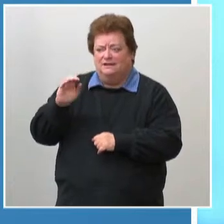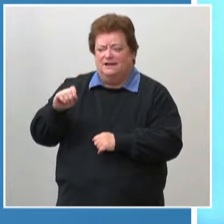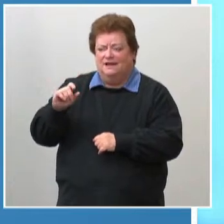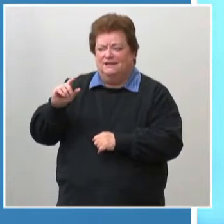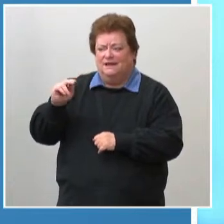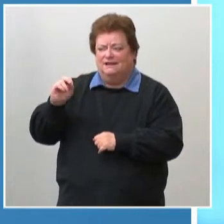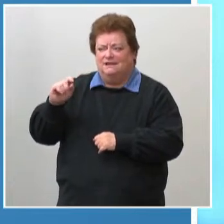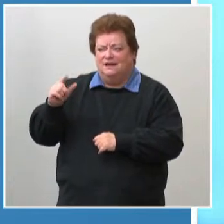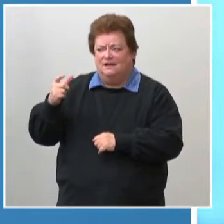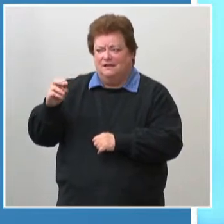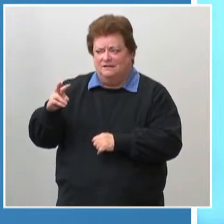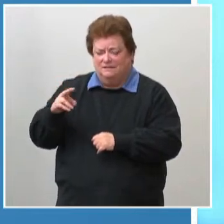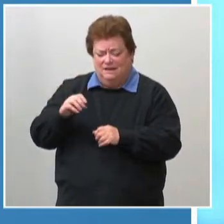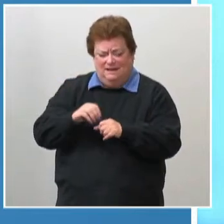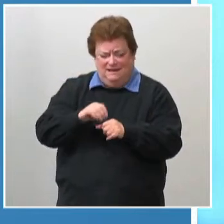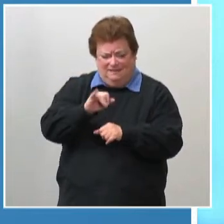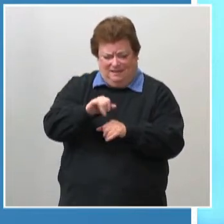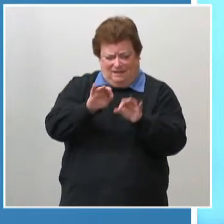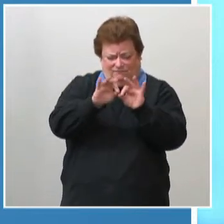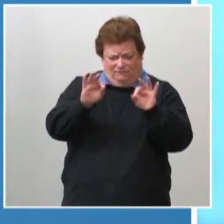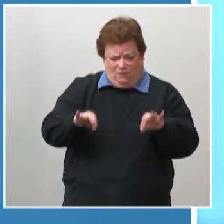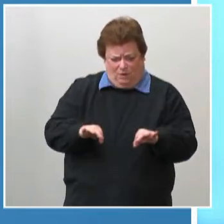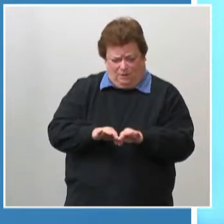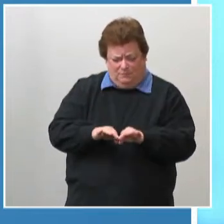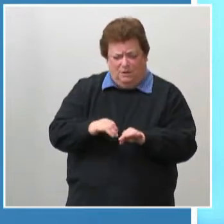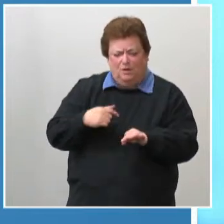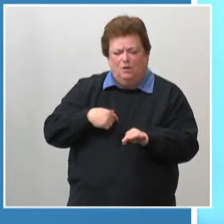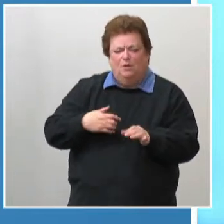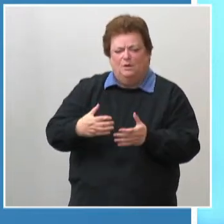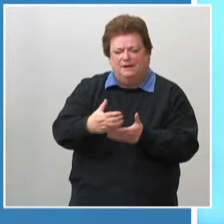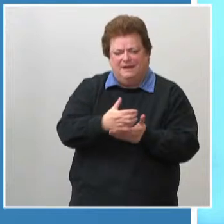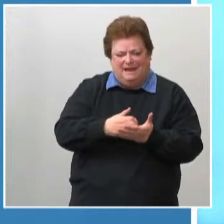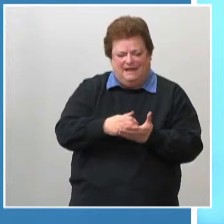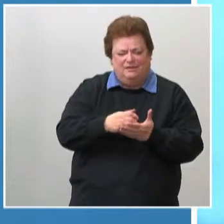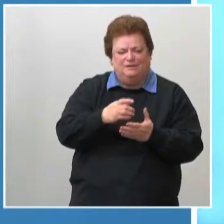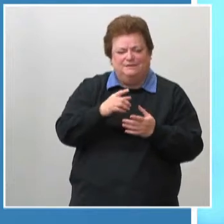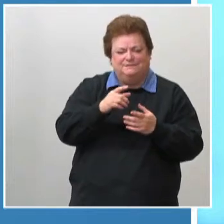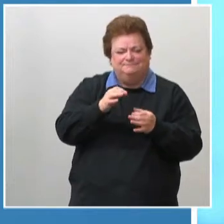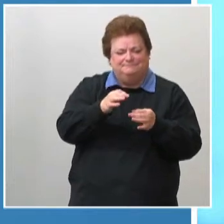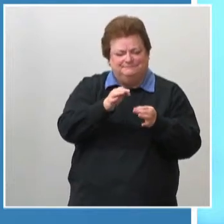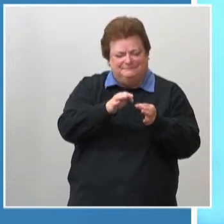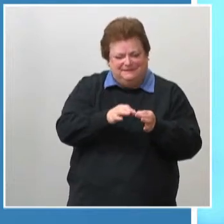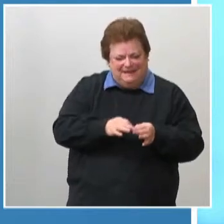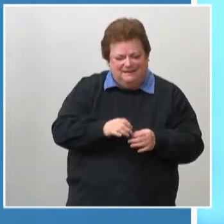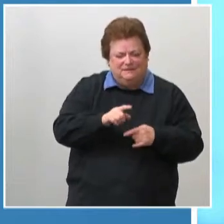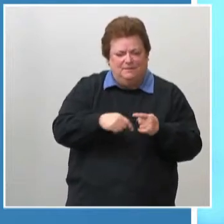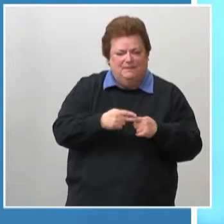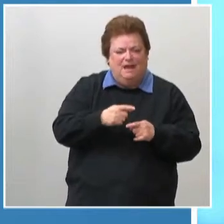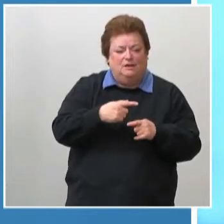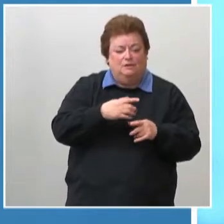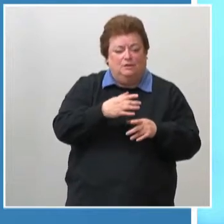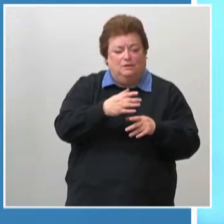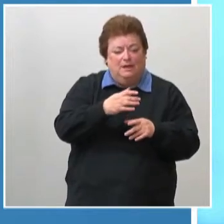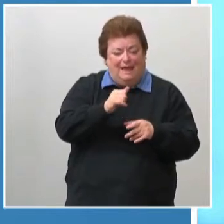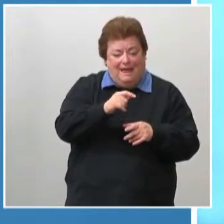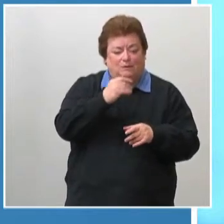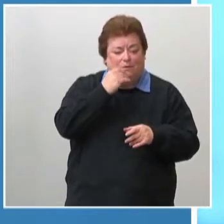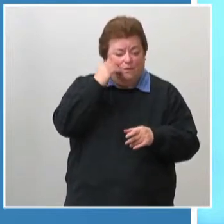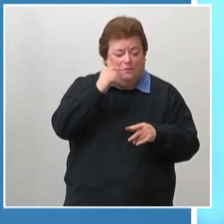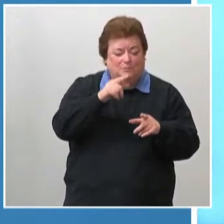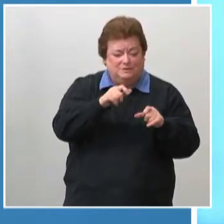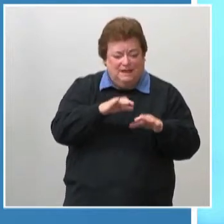covid19.lincoln.ne.gov. In the form, the Health Department will gather details about home test kit reporting that will help us continue to respond